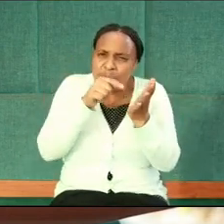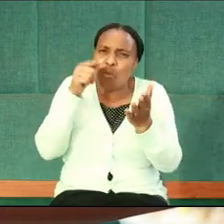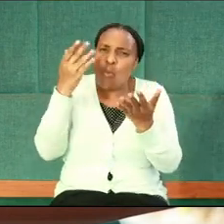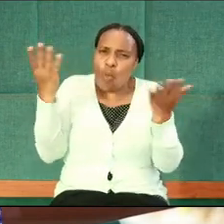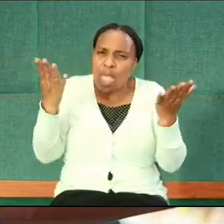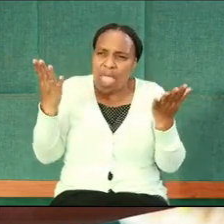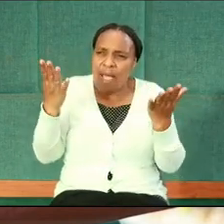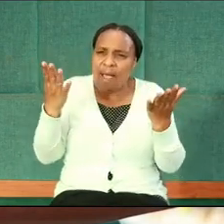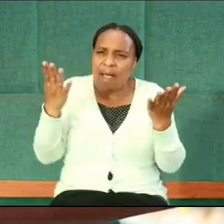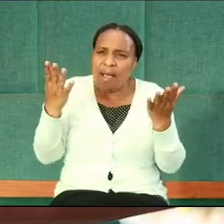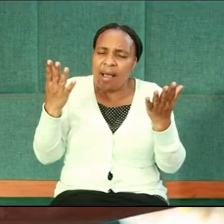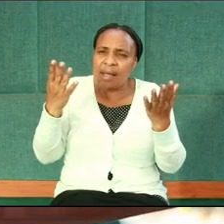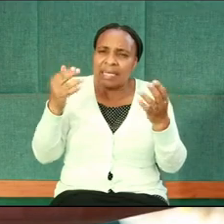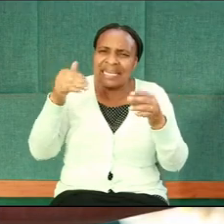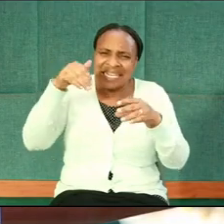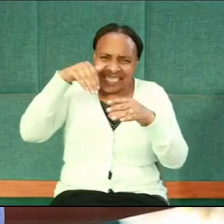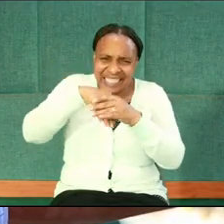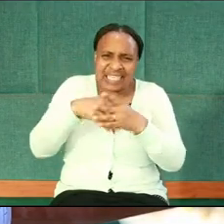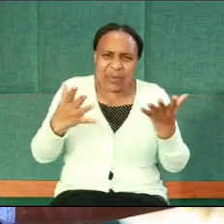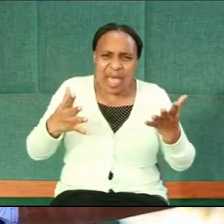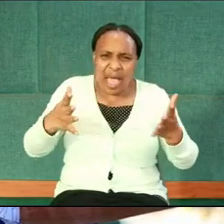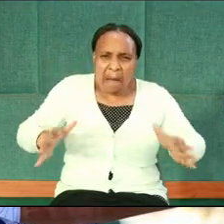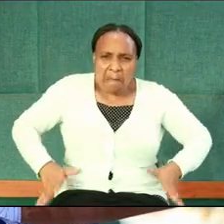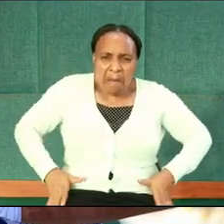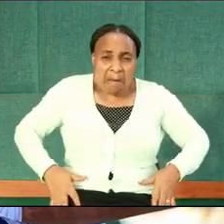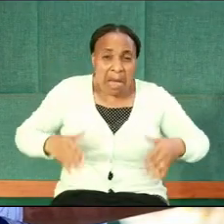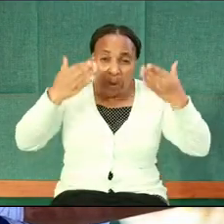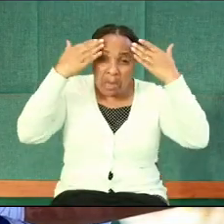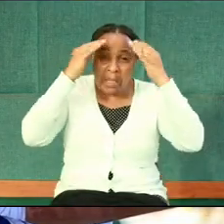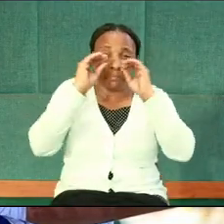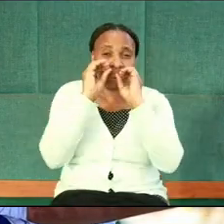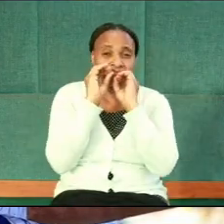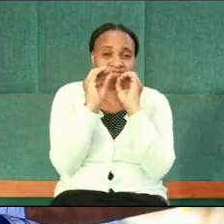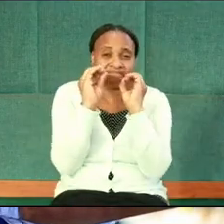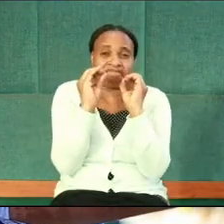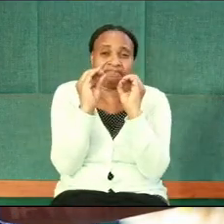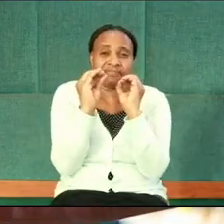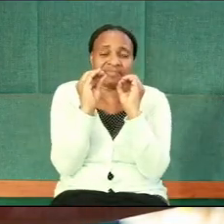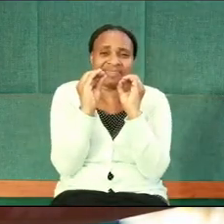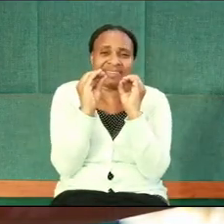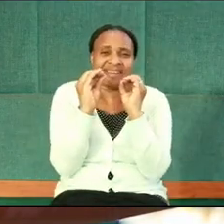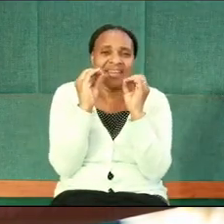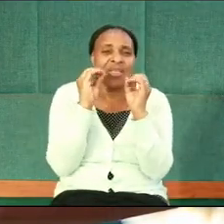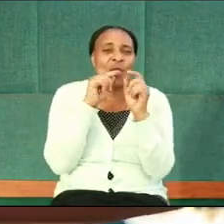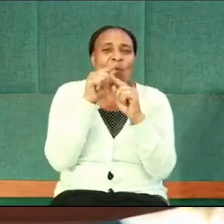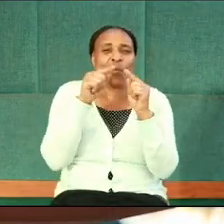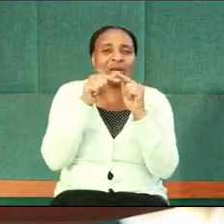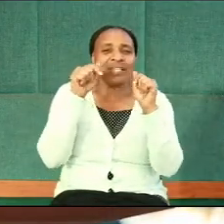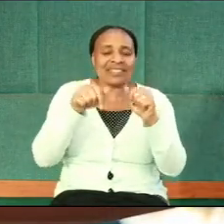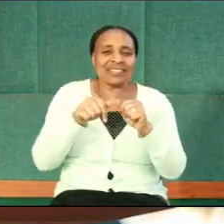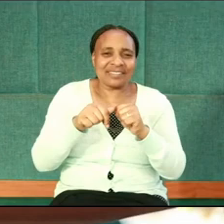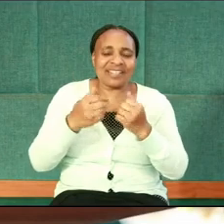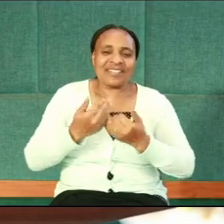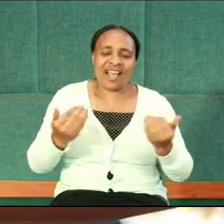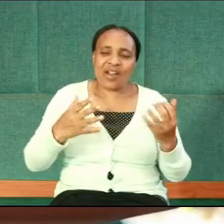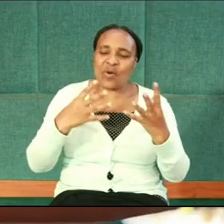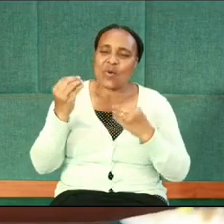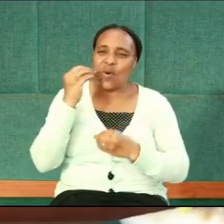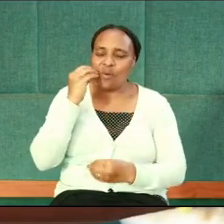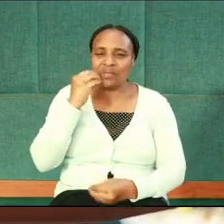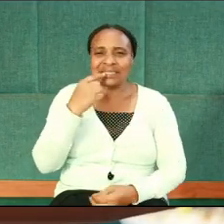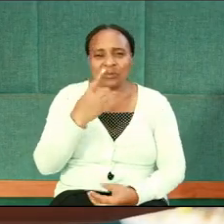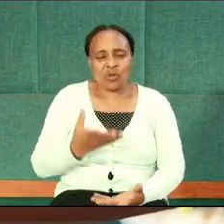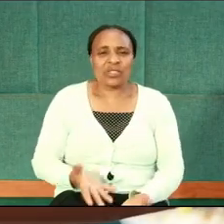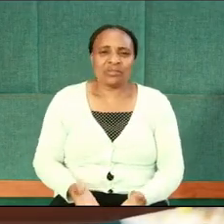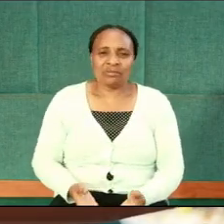beaten, inside the thighs, and she had never known. And of course, when this child goes home, she was being told that,